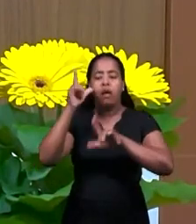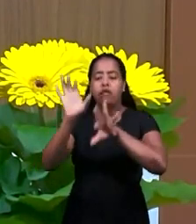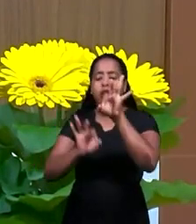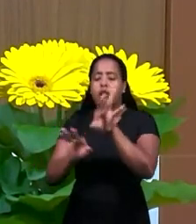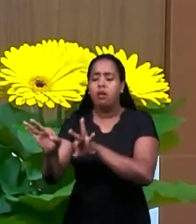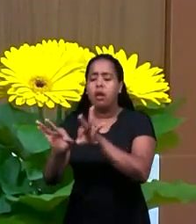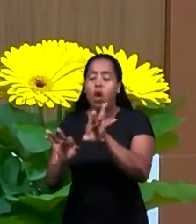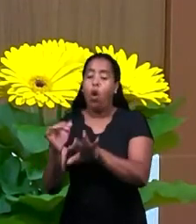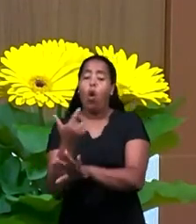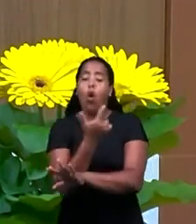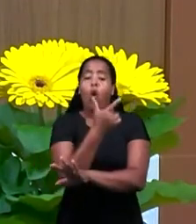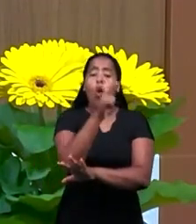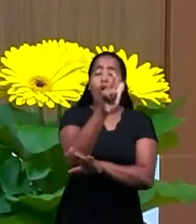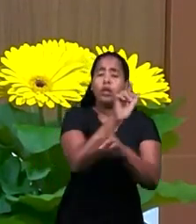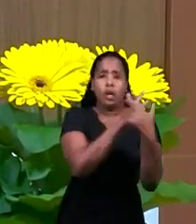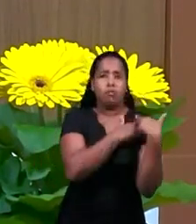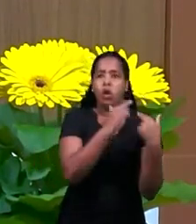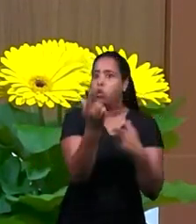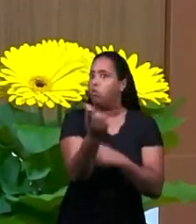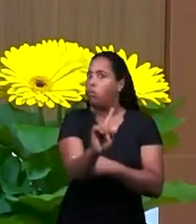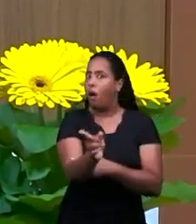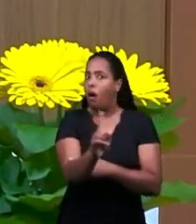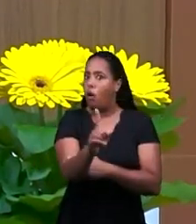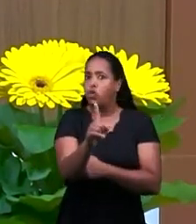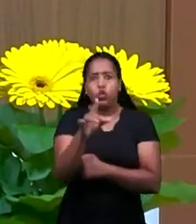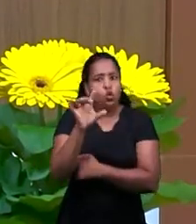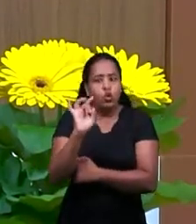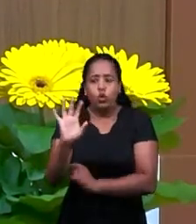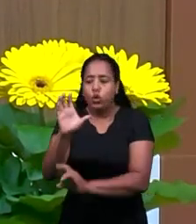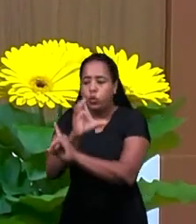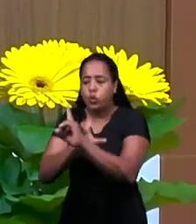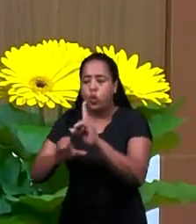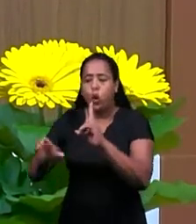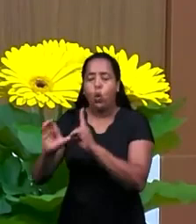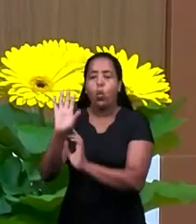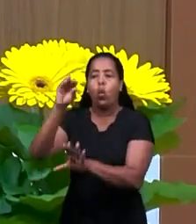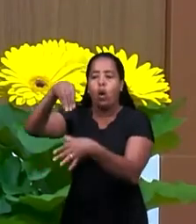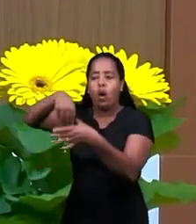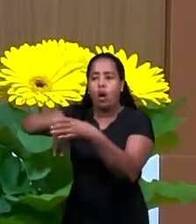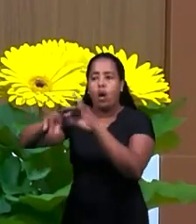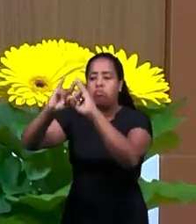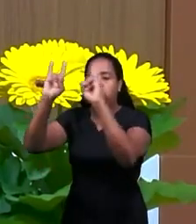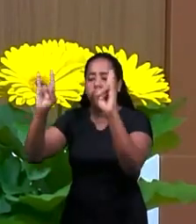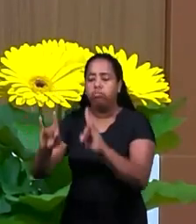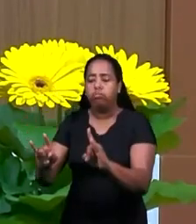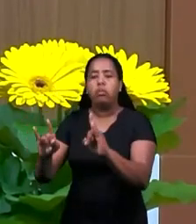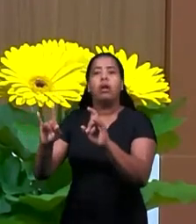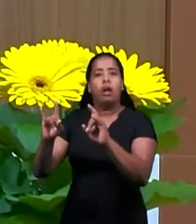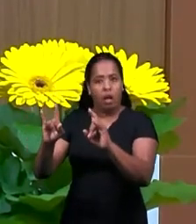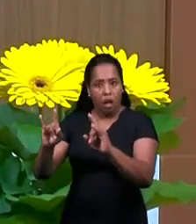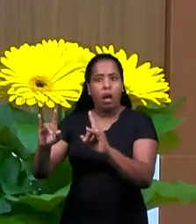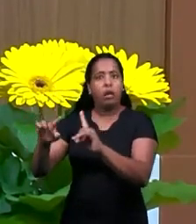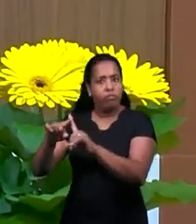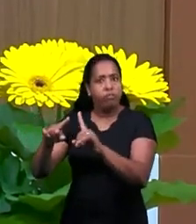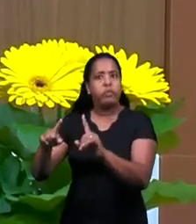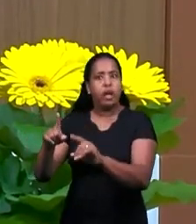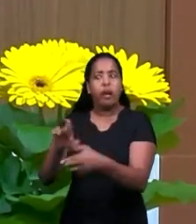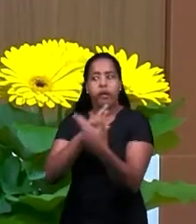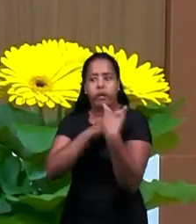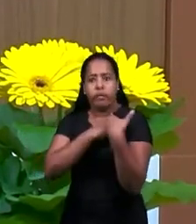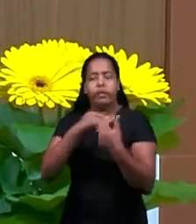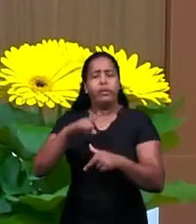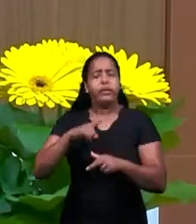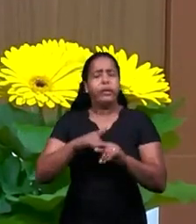They could not get involved with anything except the service in the temple. and they were responsible for